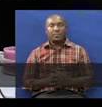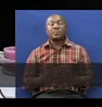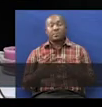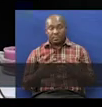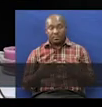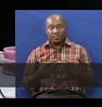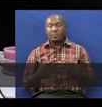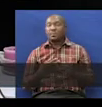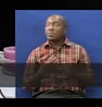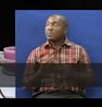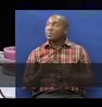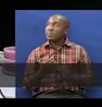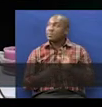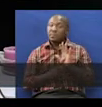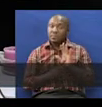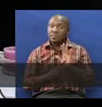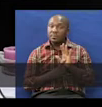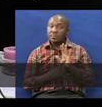Another type,